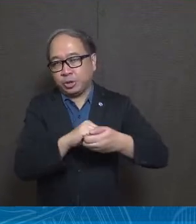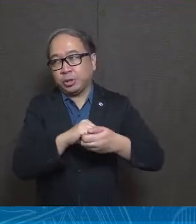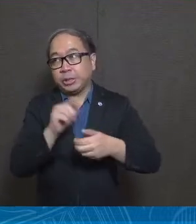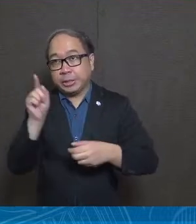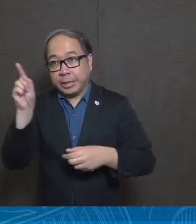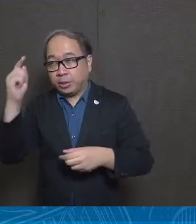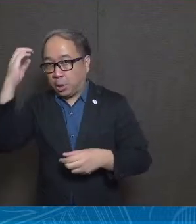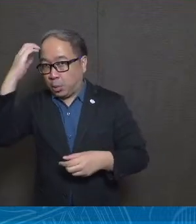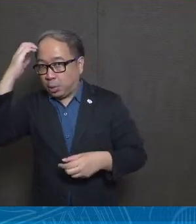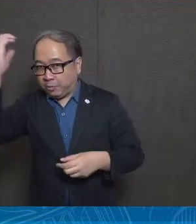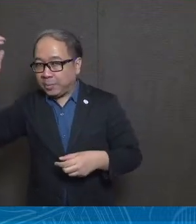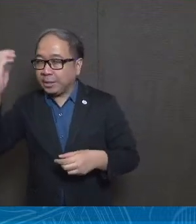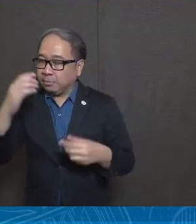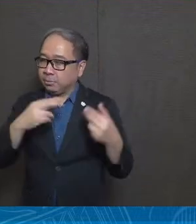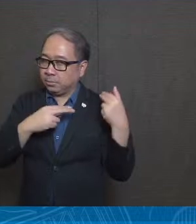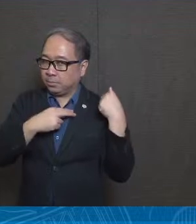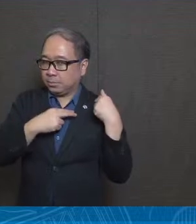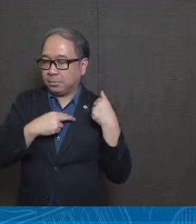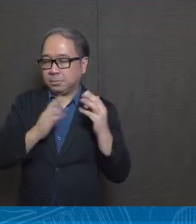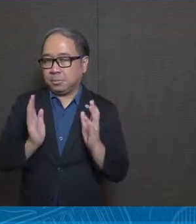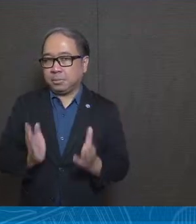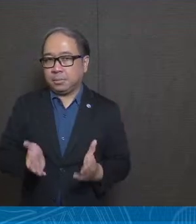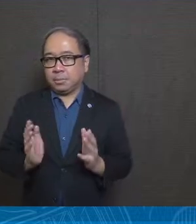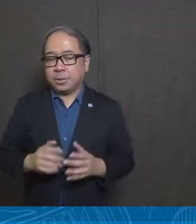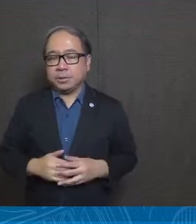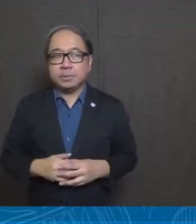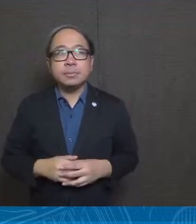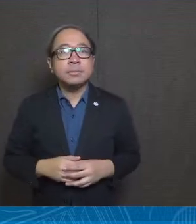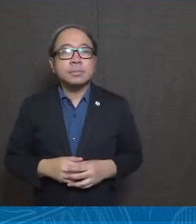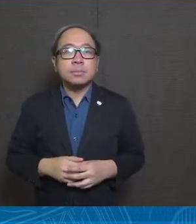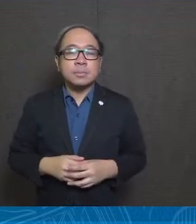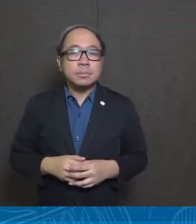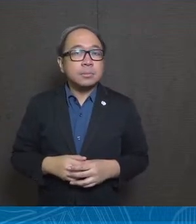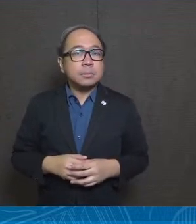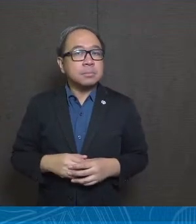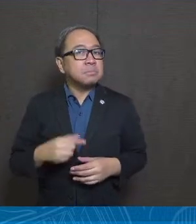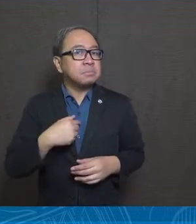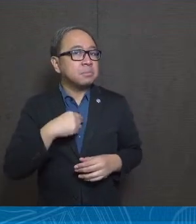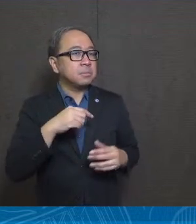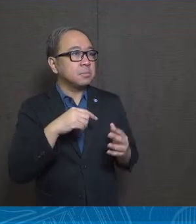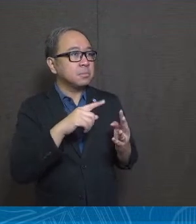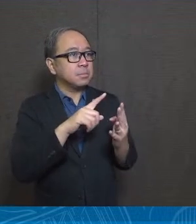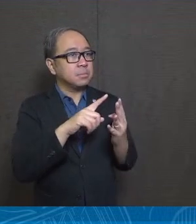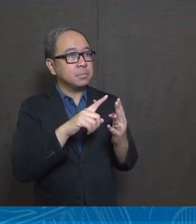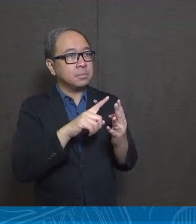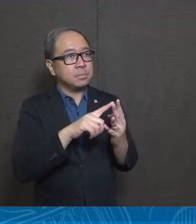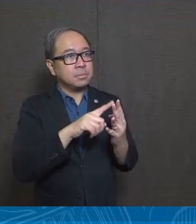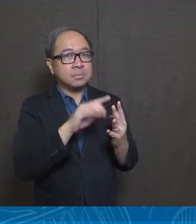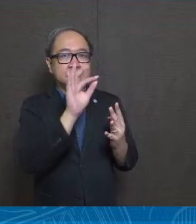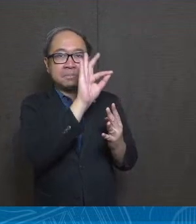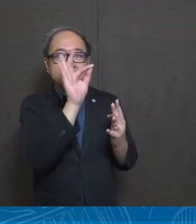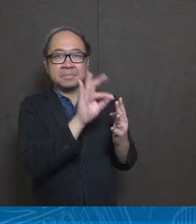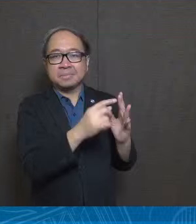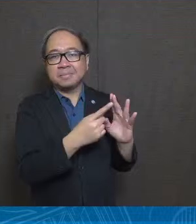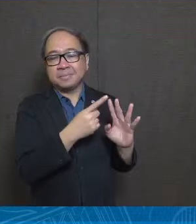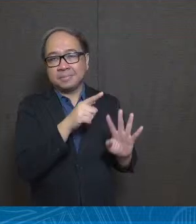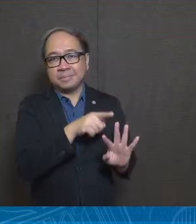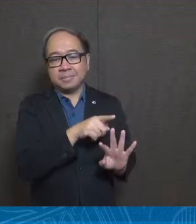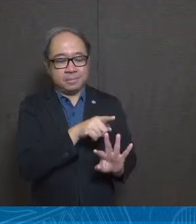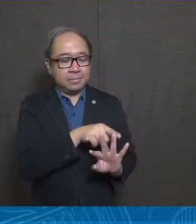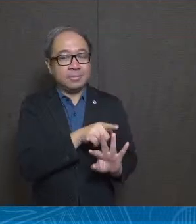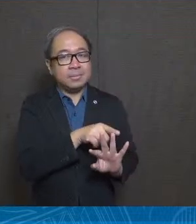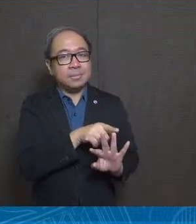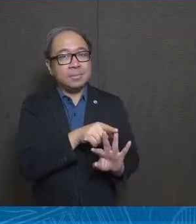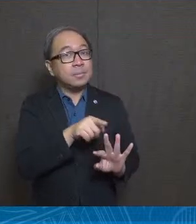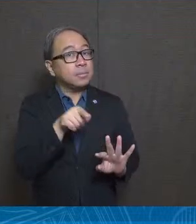important. Thank you very much. So I have a question for Michael. In your presentation,